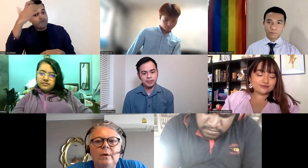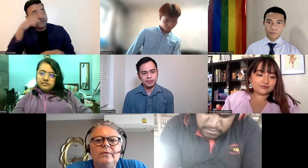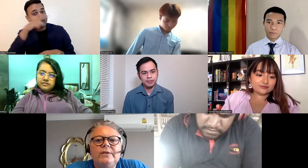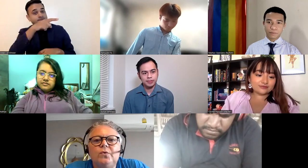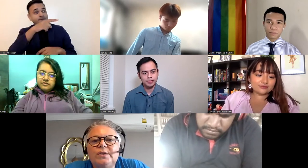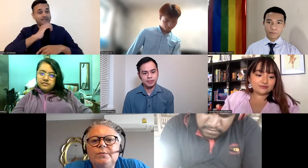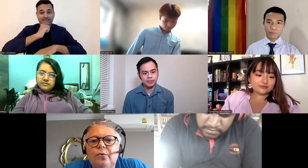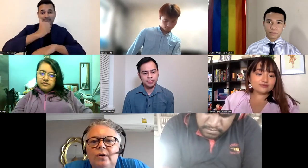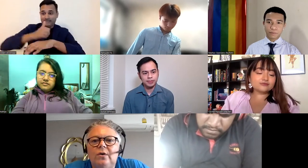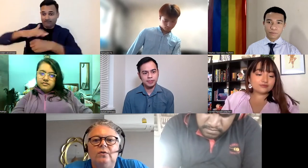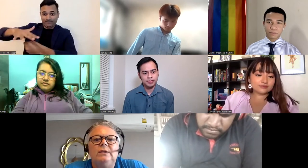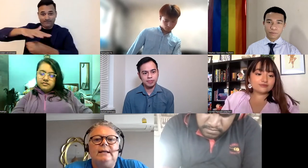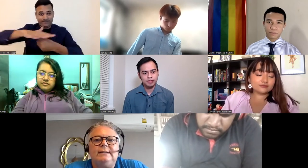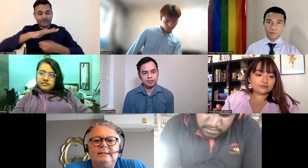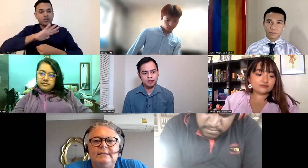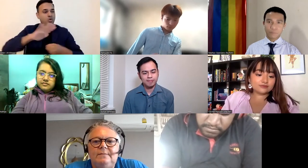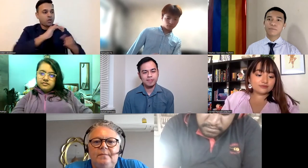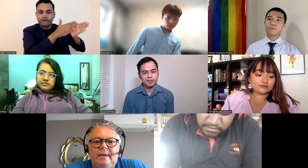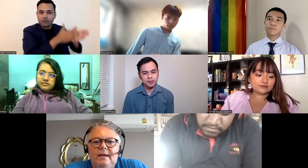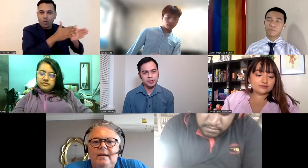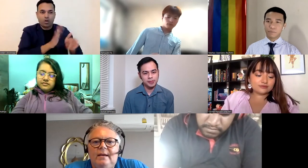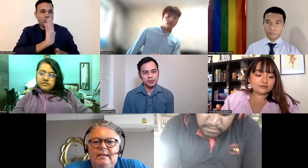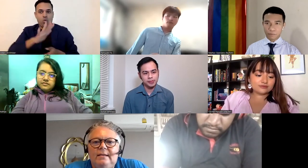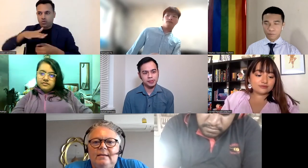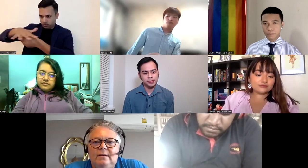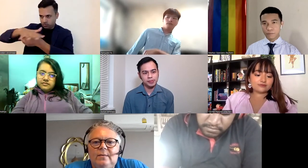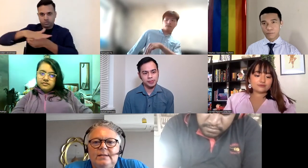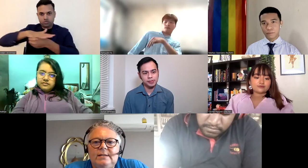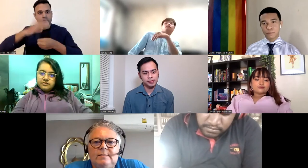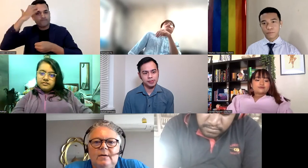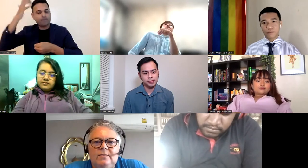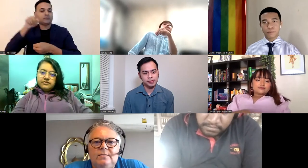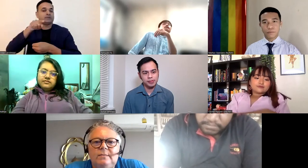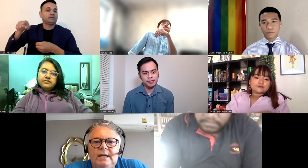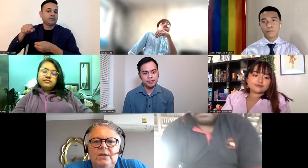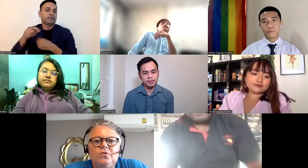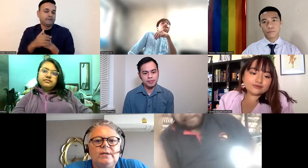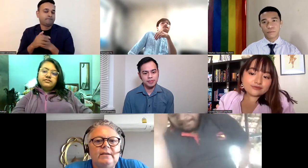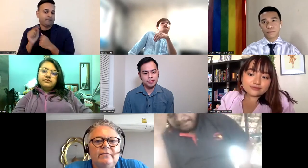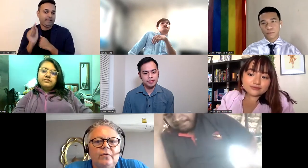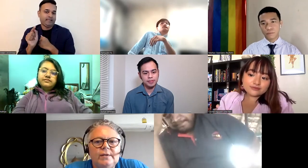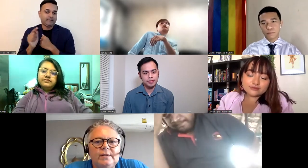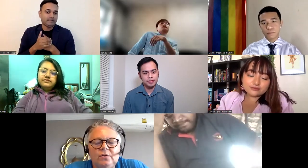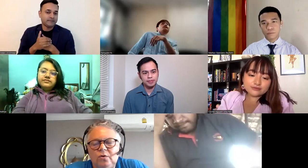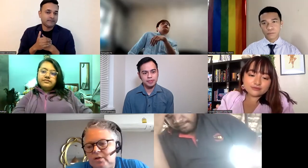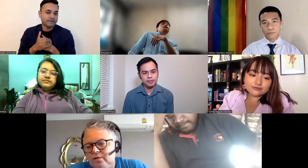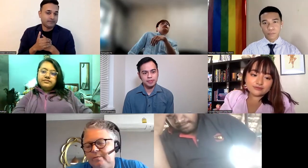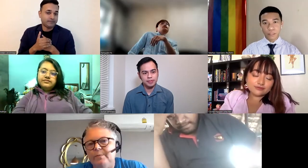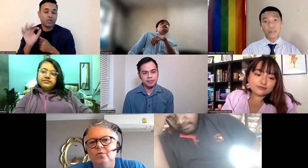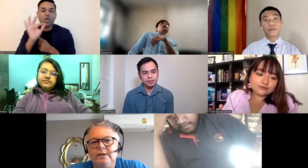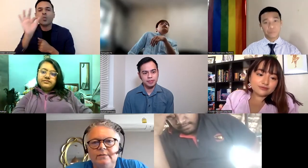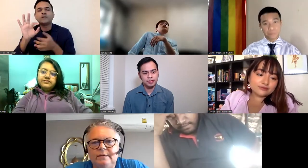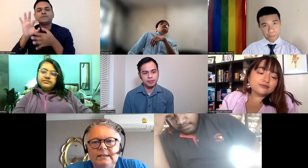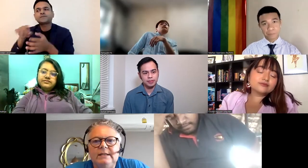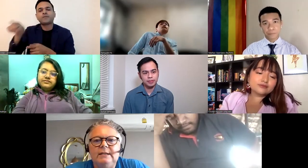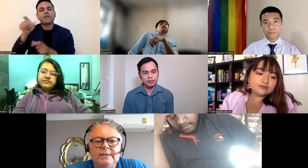from resource poor context and questions about making sure that the voices not just of people who